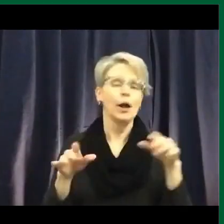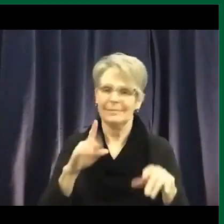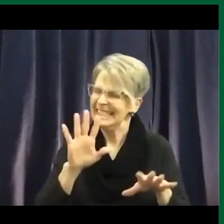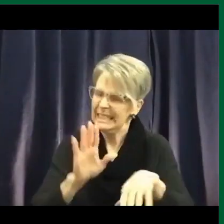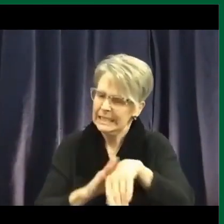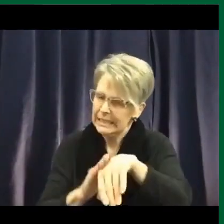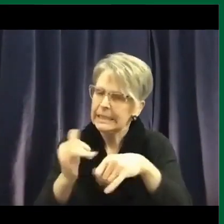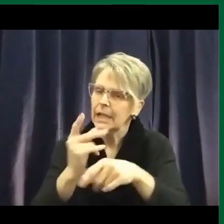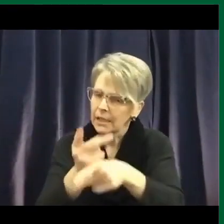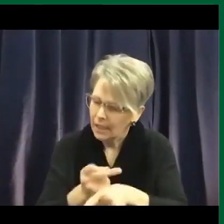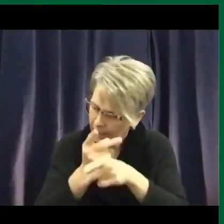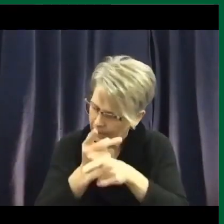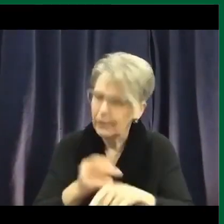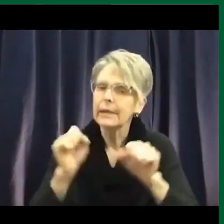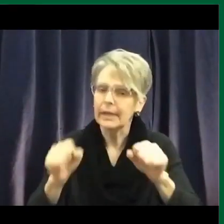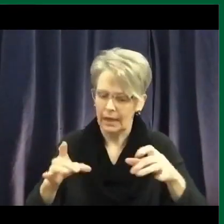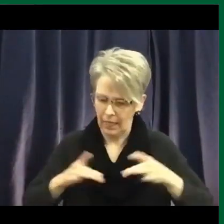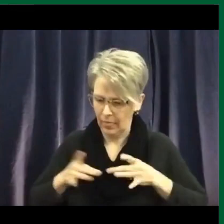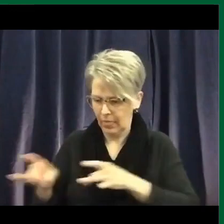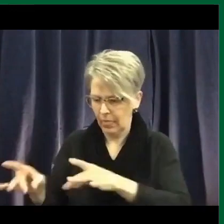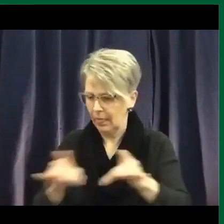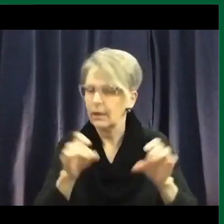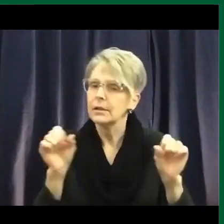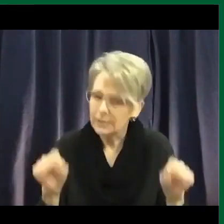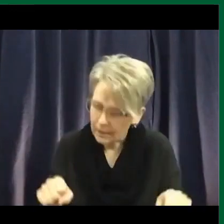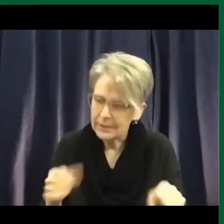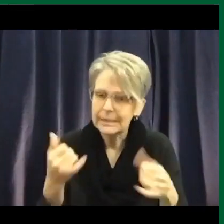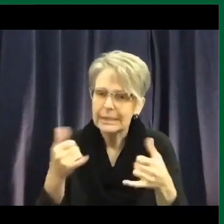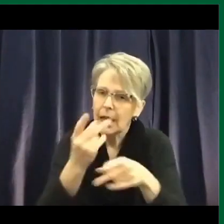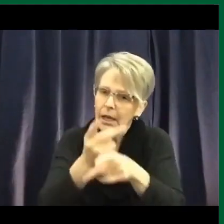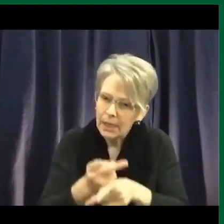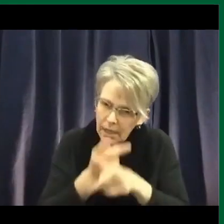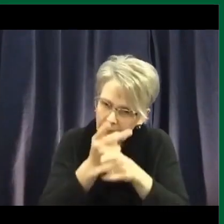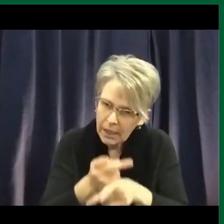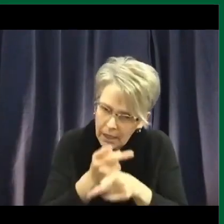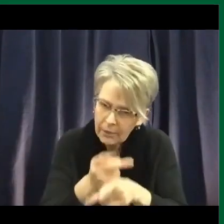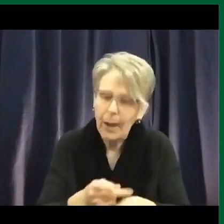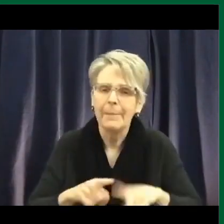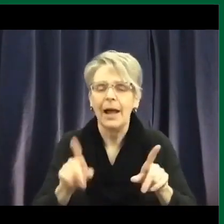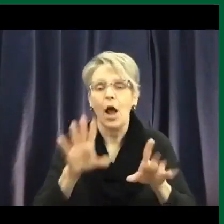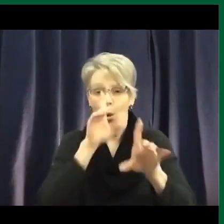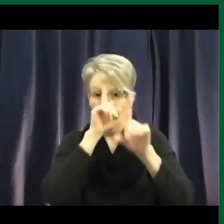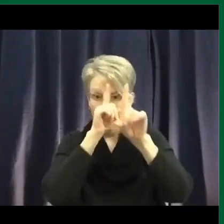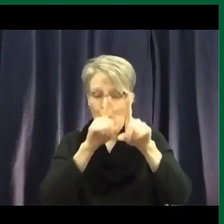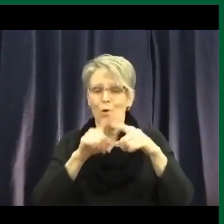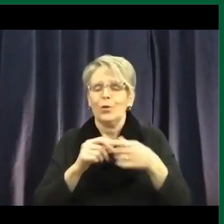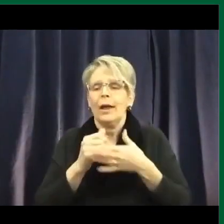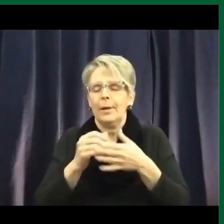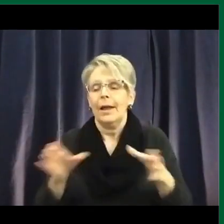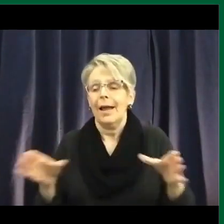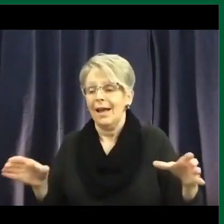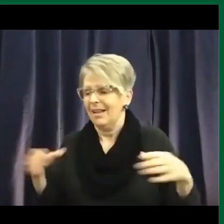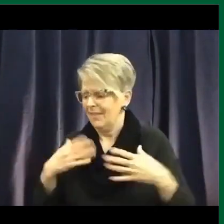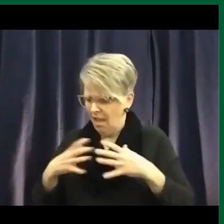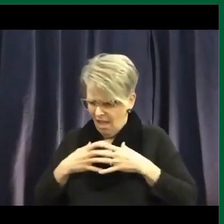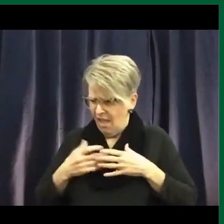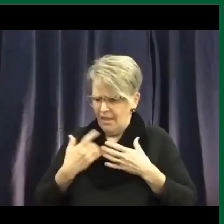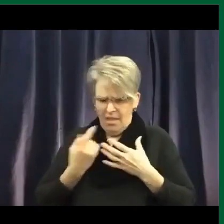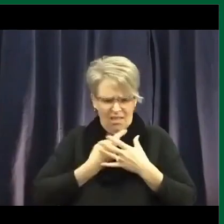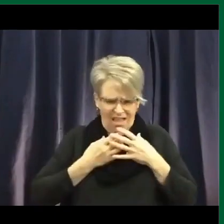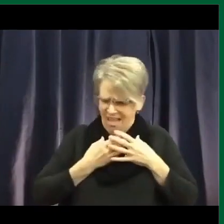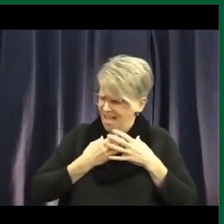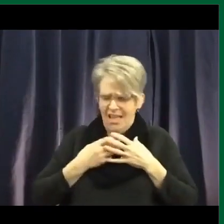conscious of that. But this does allow that ability to support, individuals or families who may be needing